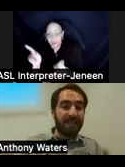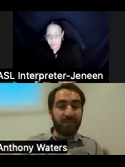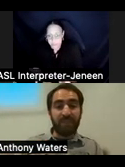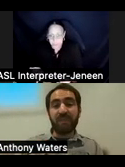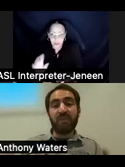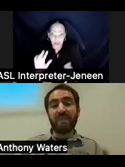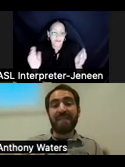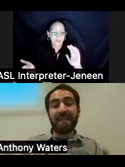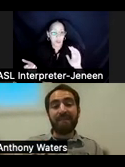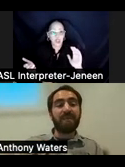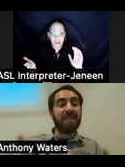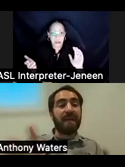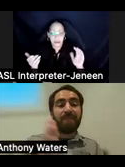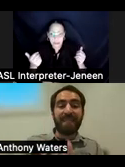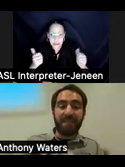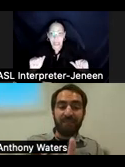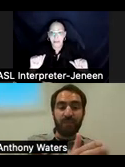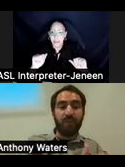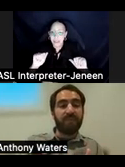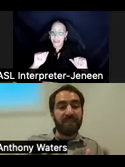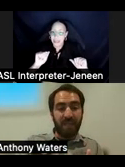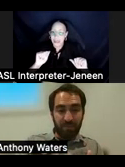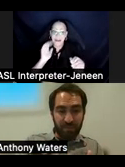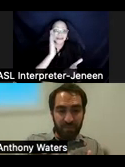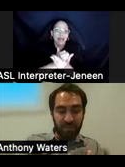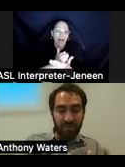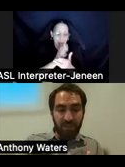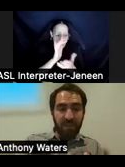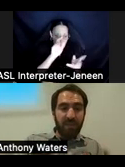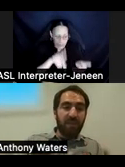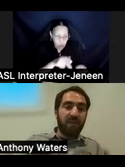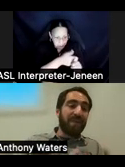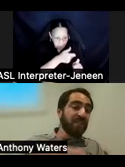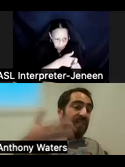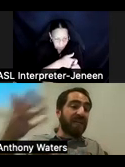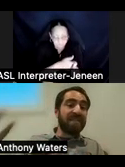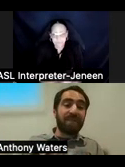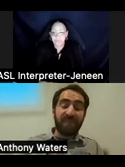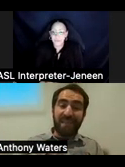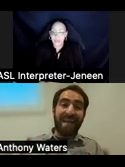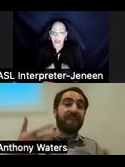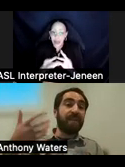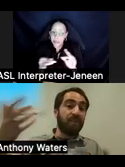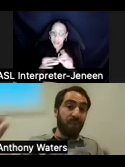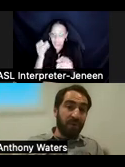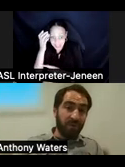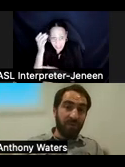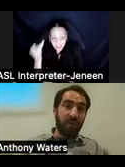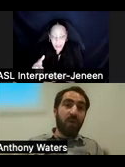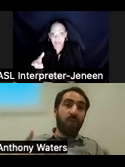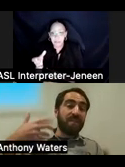aborted attempt, which is a suicide attempt that was stopped by the individual themselves. I mentioned the concept of lethality